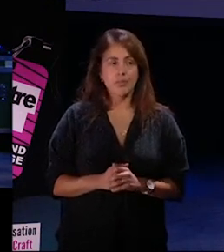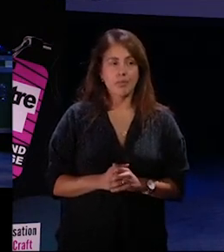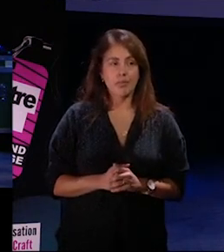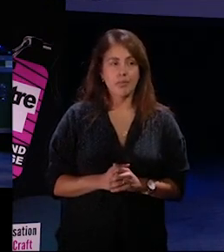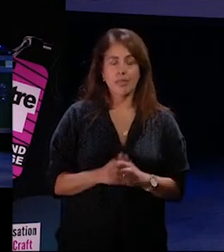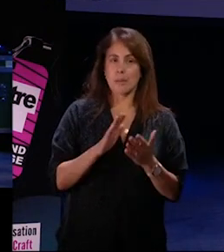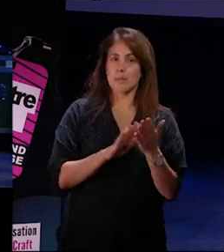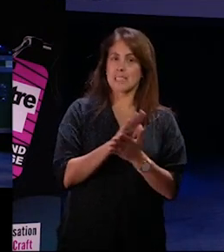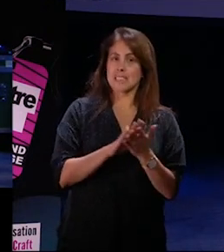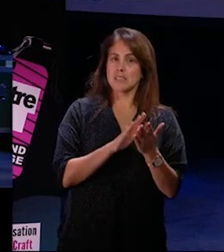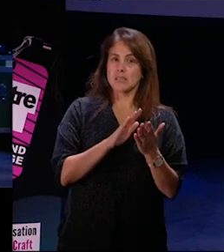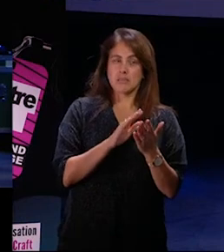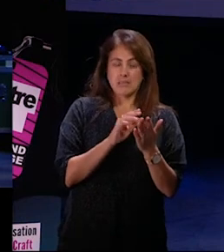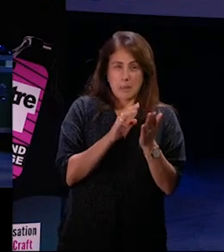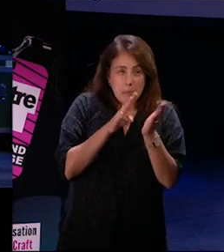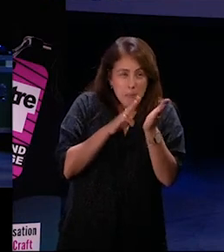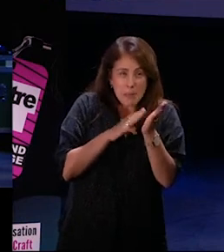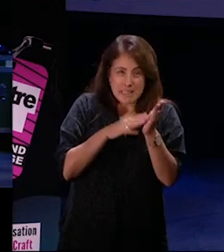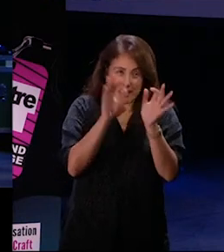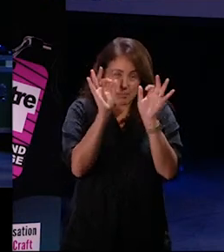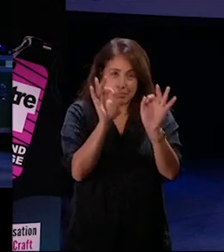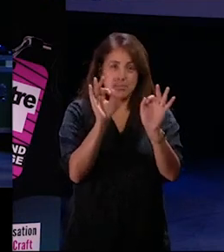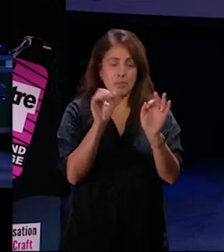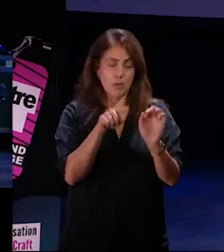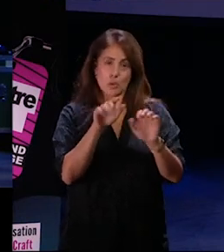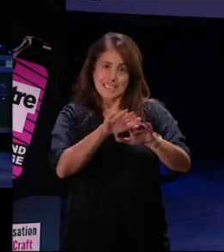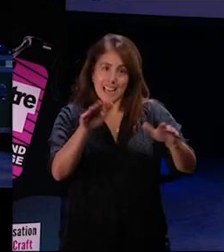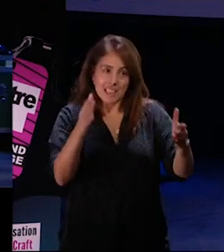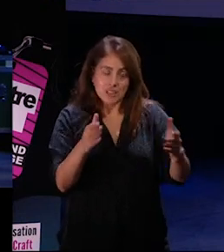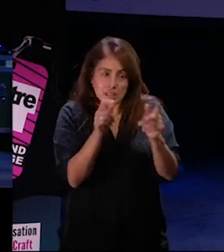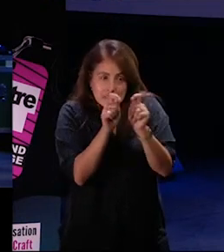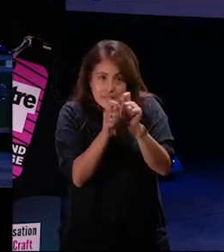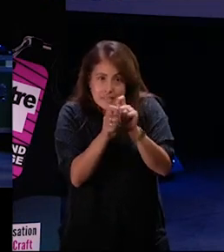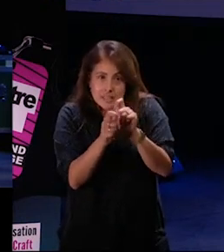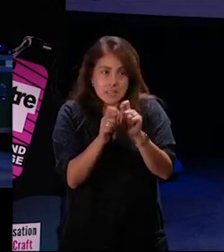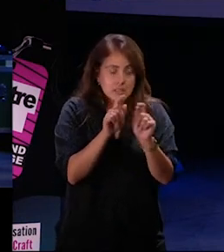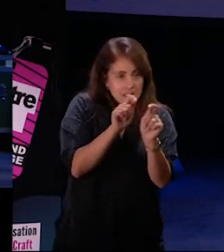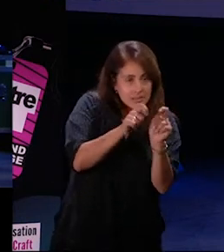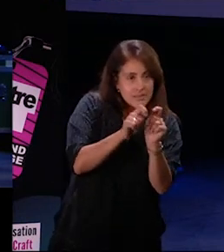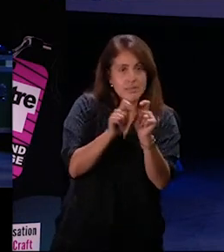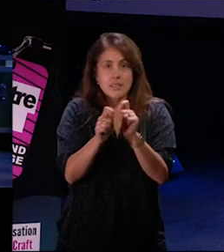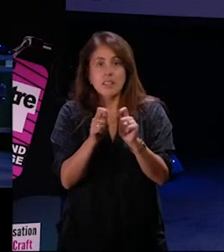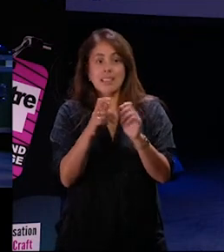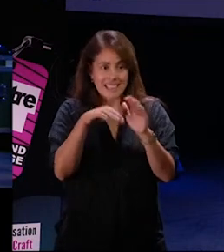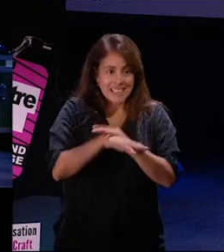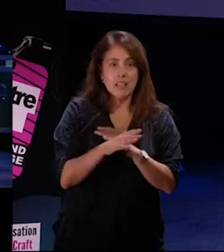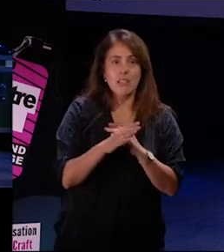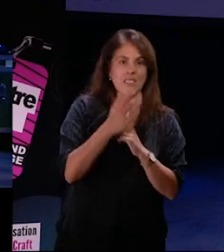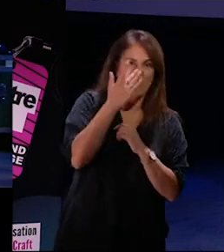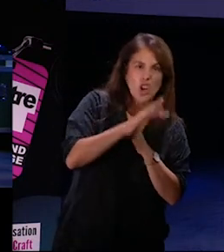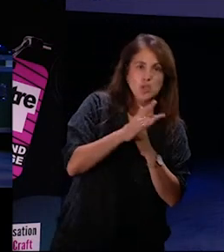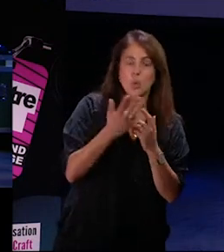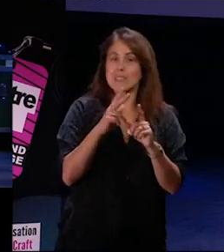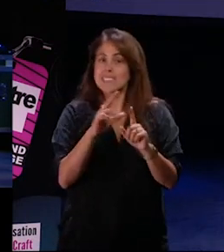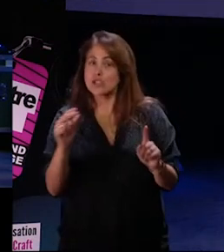a replica of millimeter accuracy of your stage, and then you basically do whatever you want in the virtual or